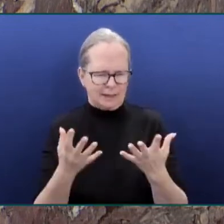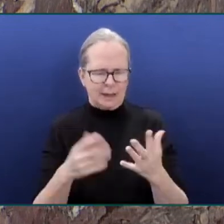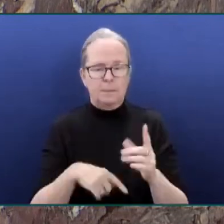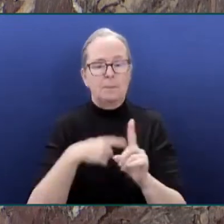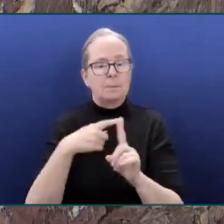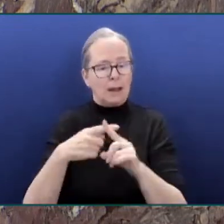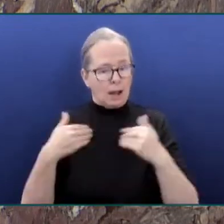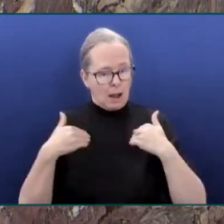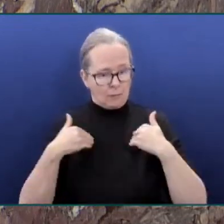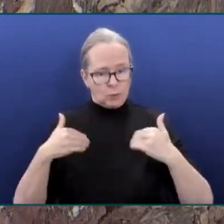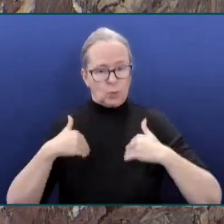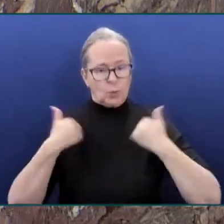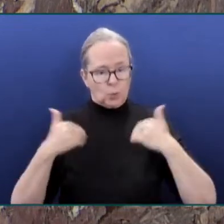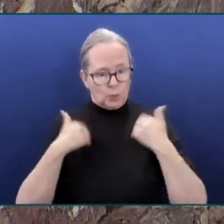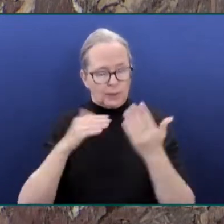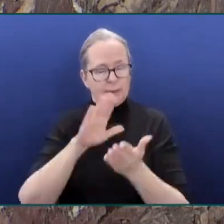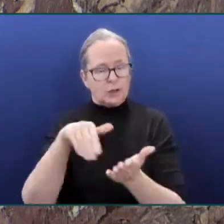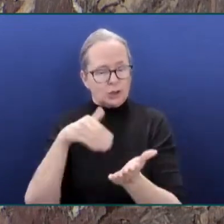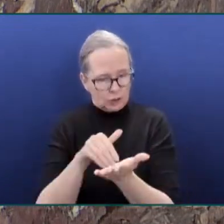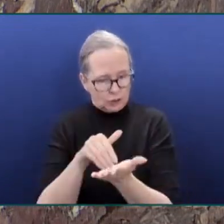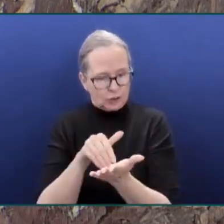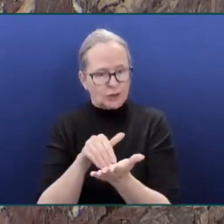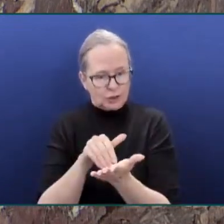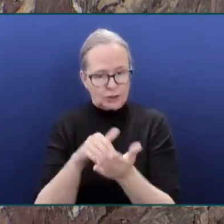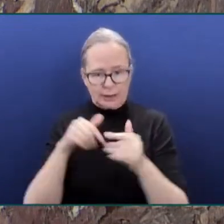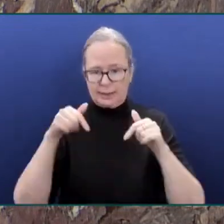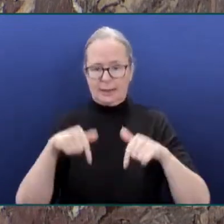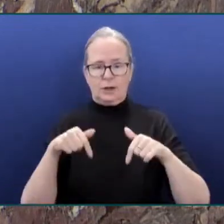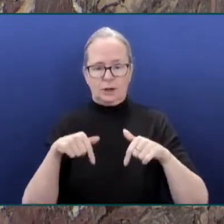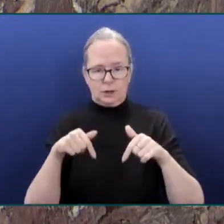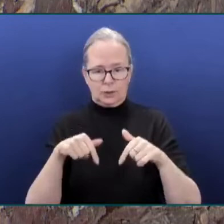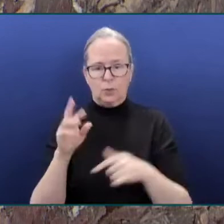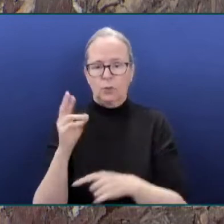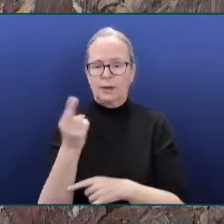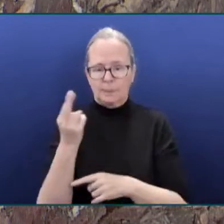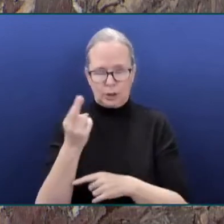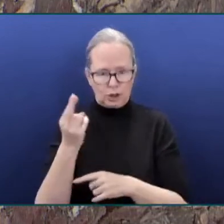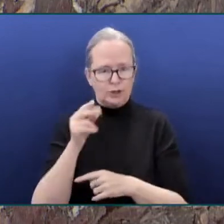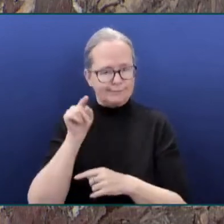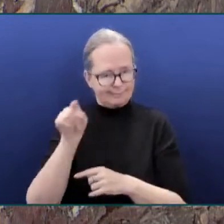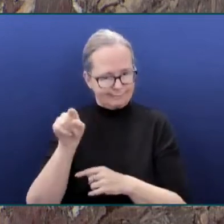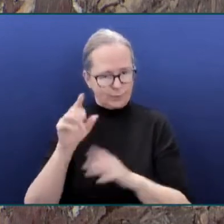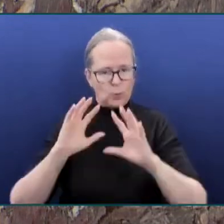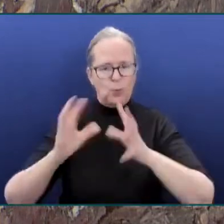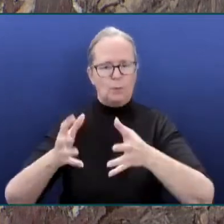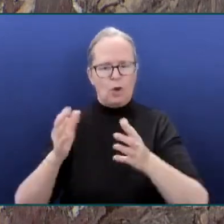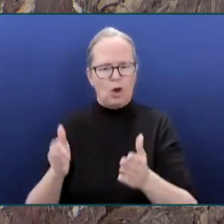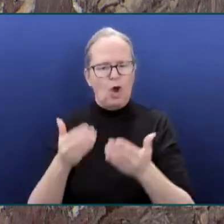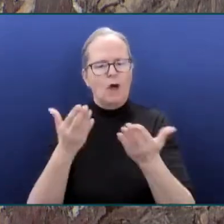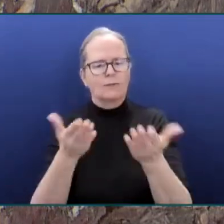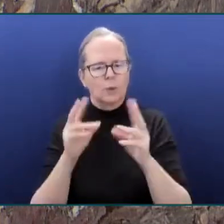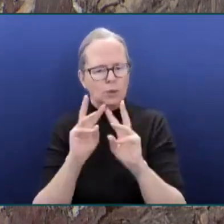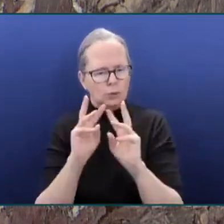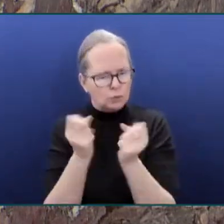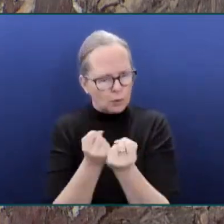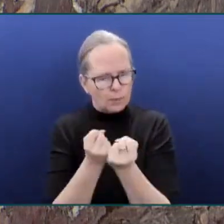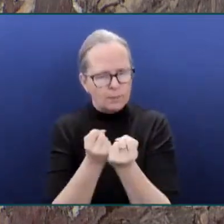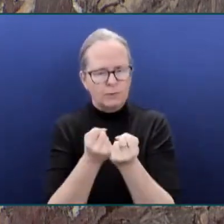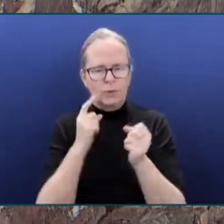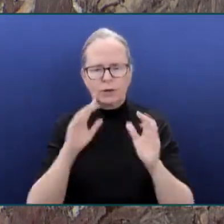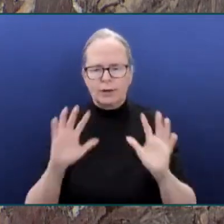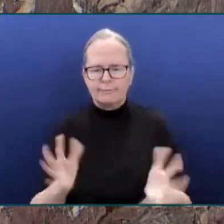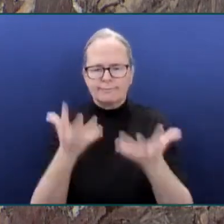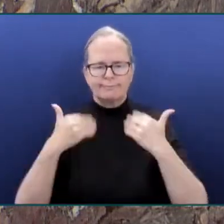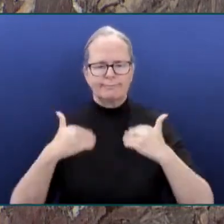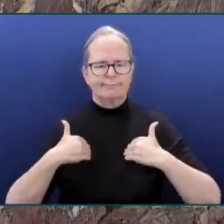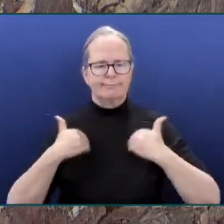youth programs focused on empowering youth to become effective leaders. The center also provides support groups